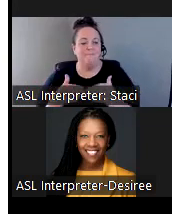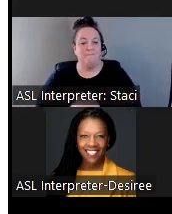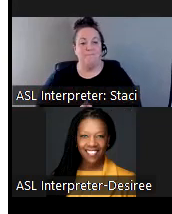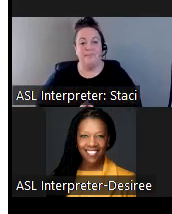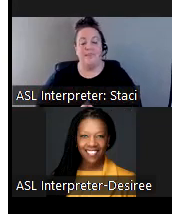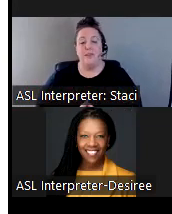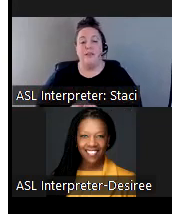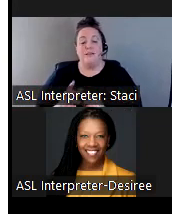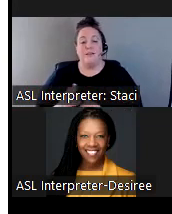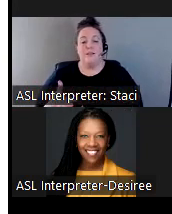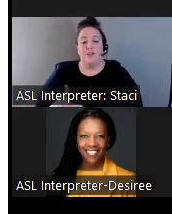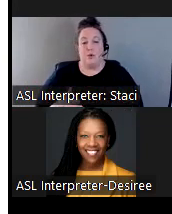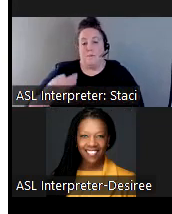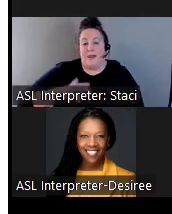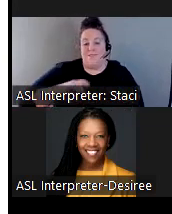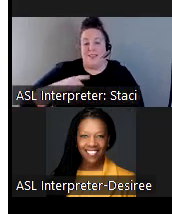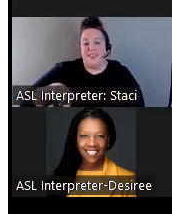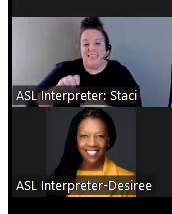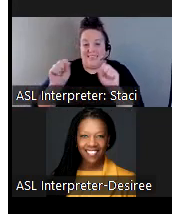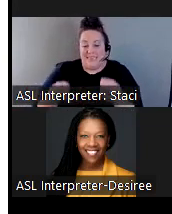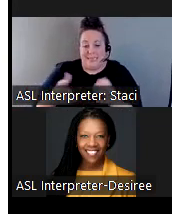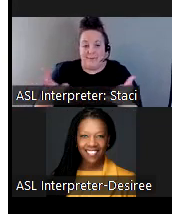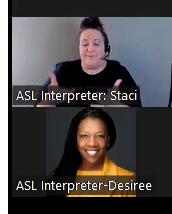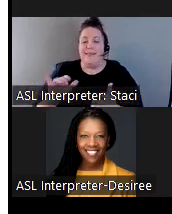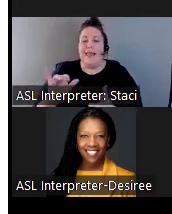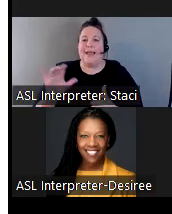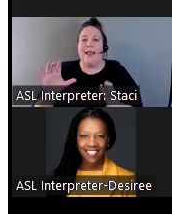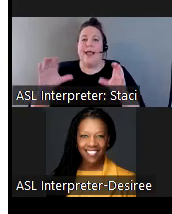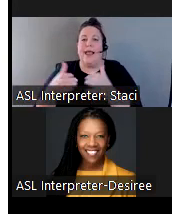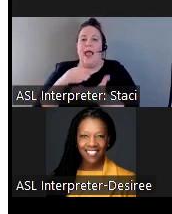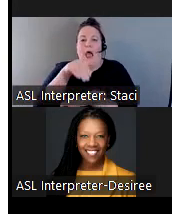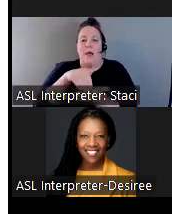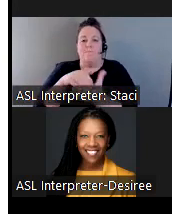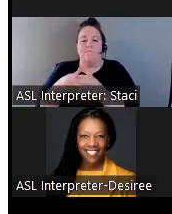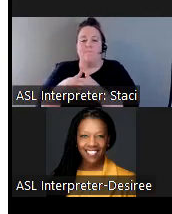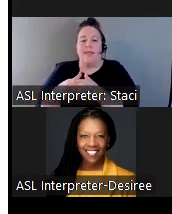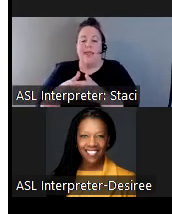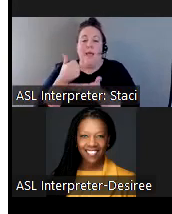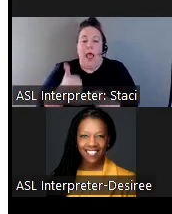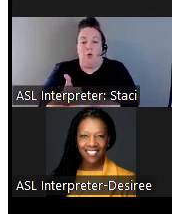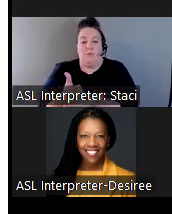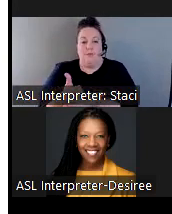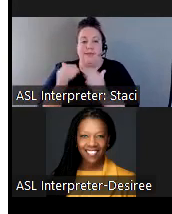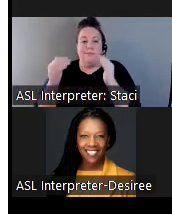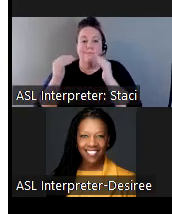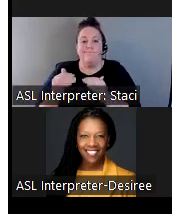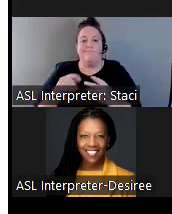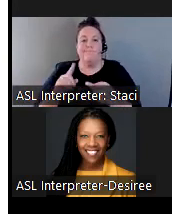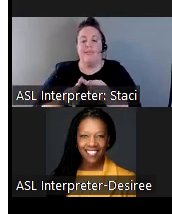So the advantage of the system, and I've talked about it, it's like a hub. It streamlines our workflow. It enhances the